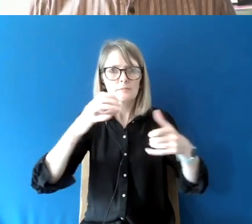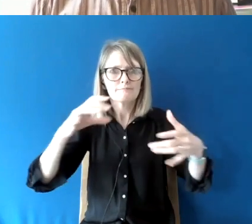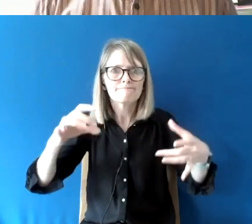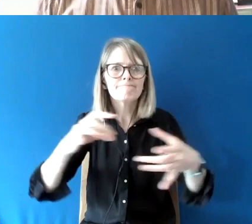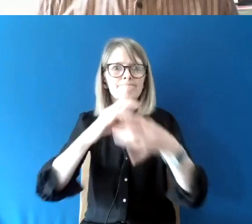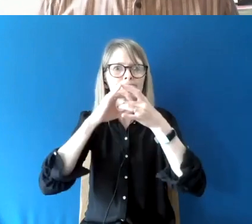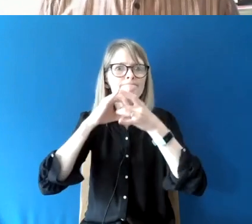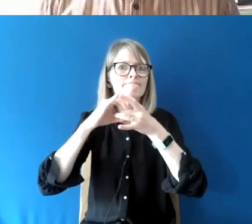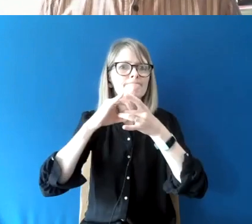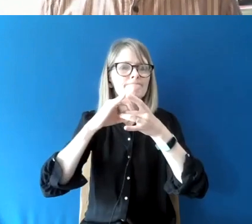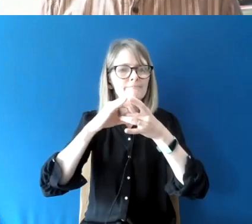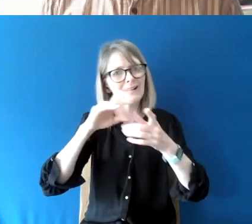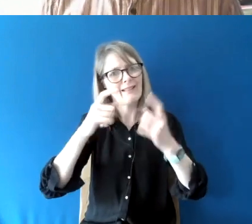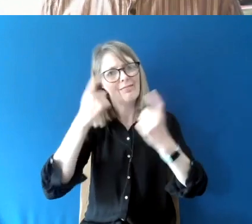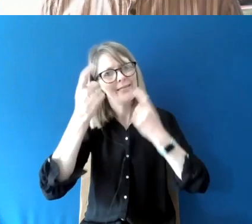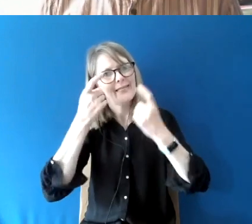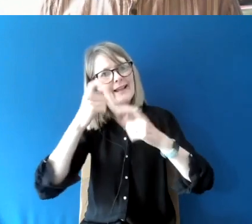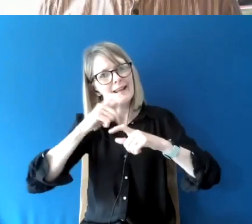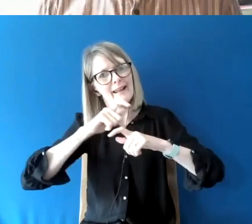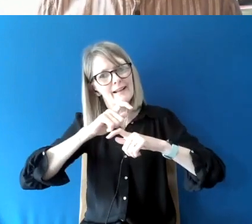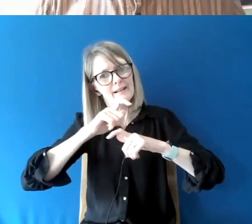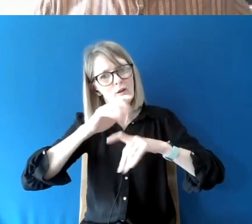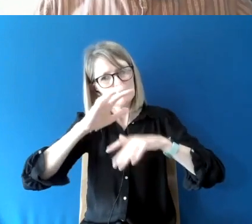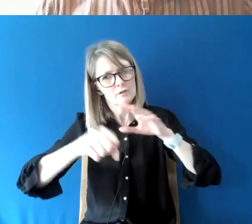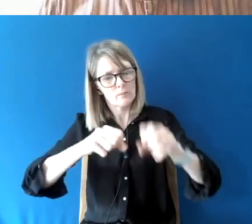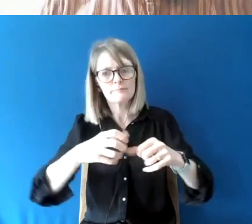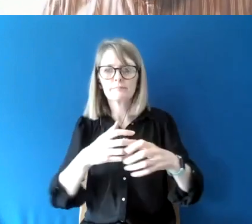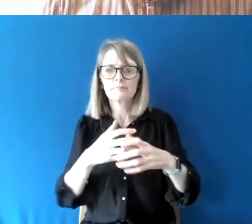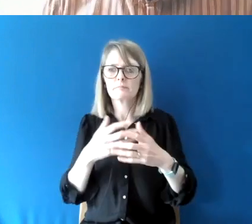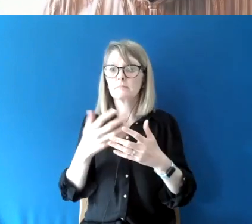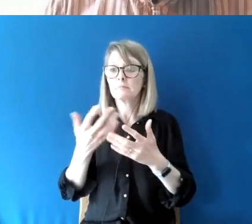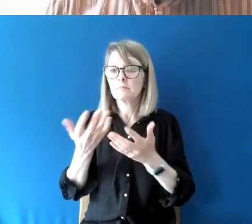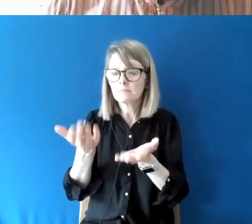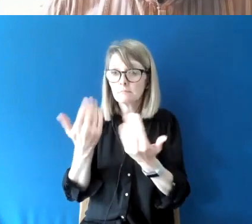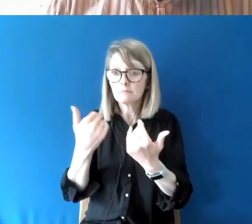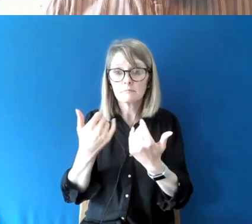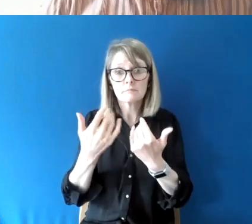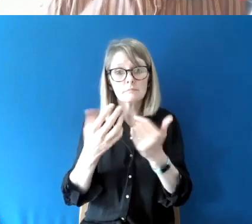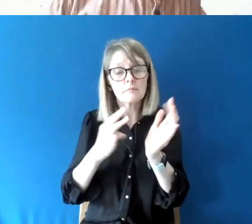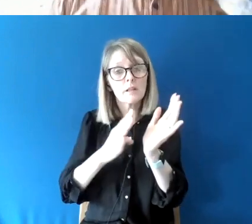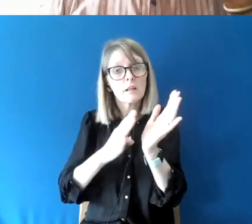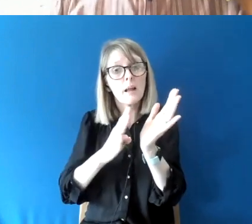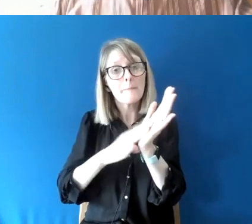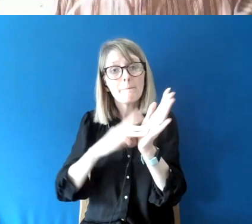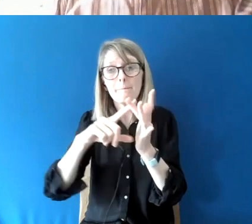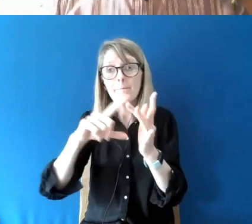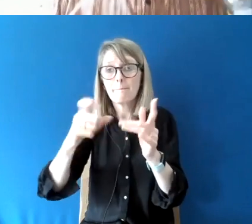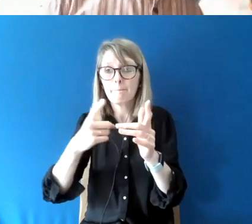We've got some more questions from people, so I'd like to invite Michael, please.